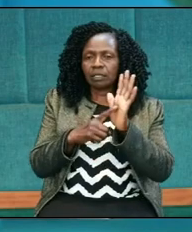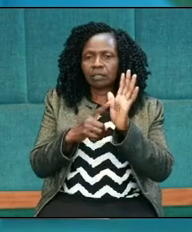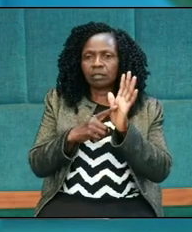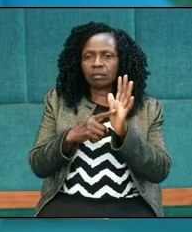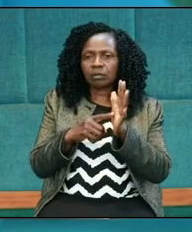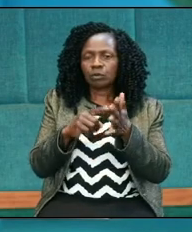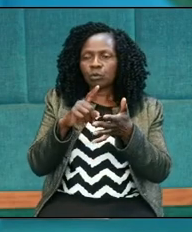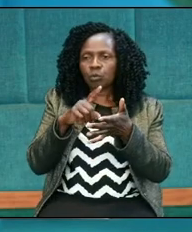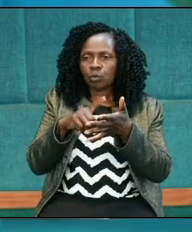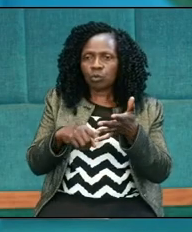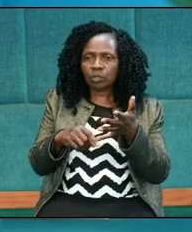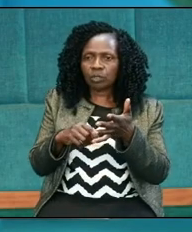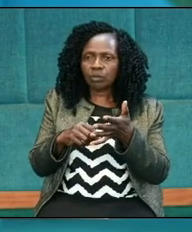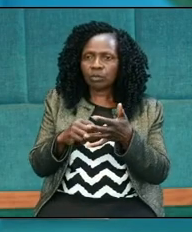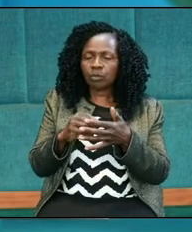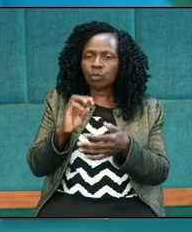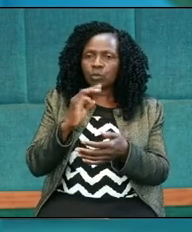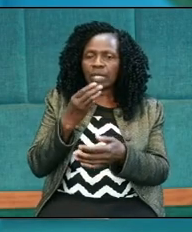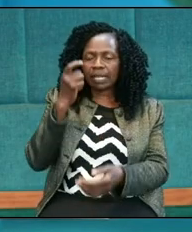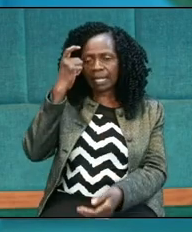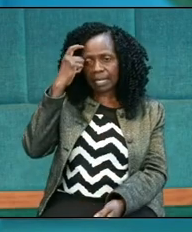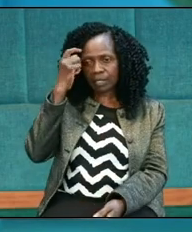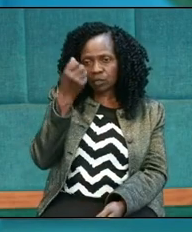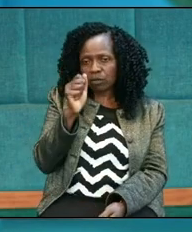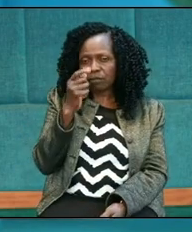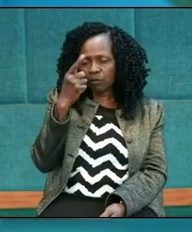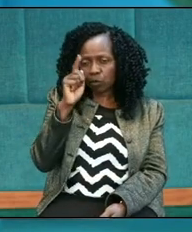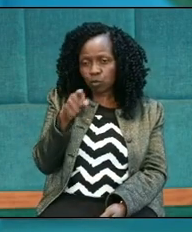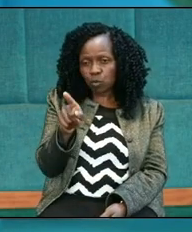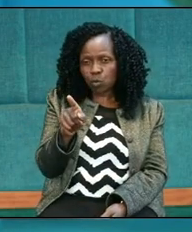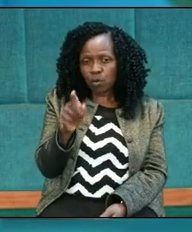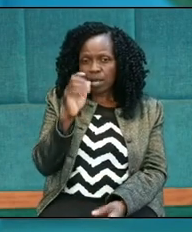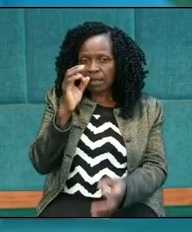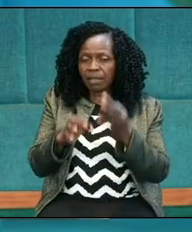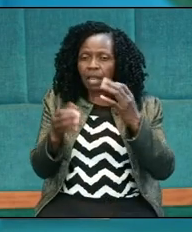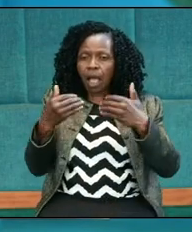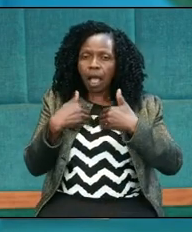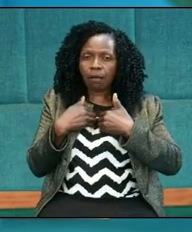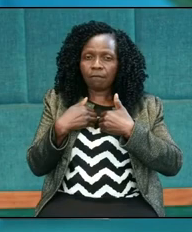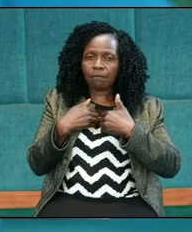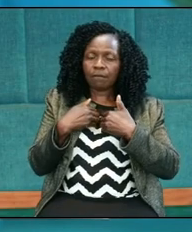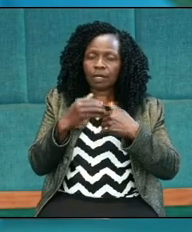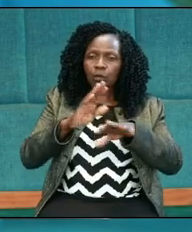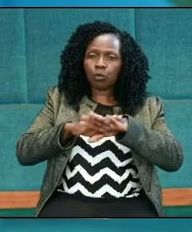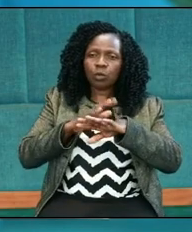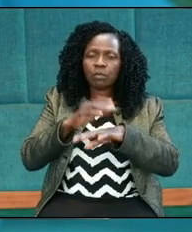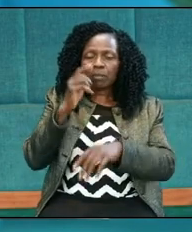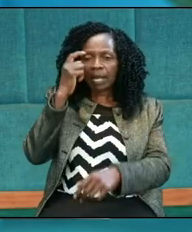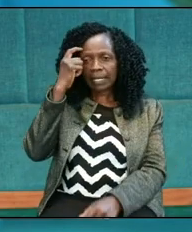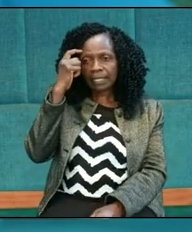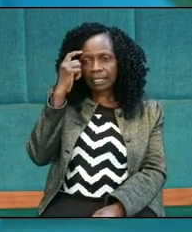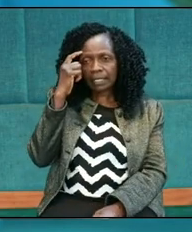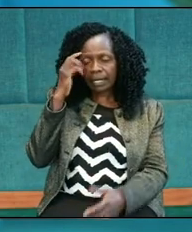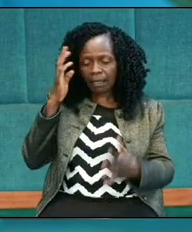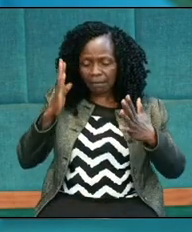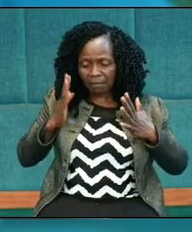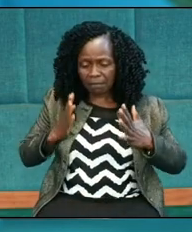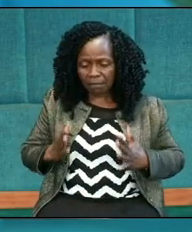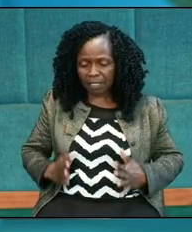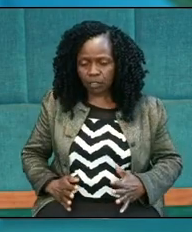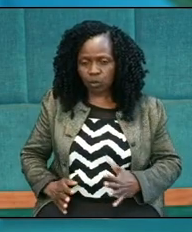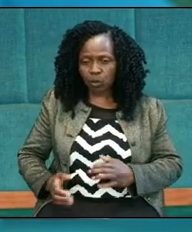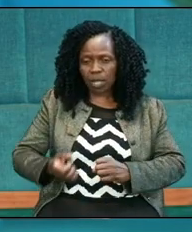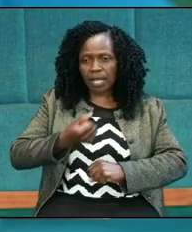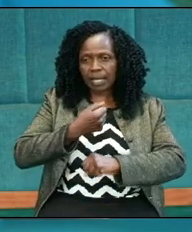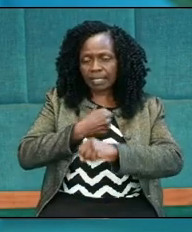many other things. So for you to even have that sound mind, the physical